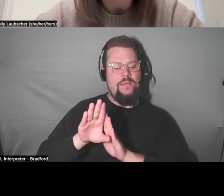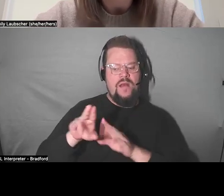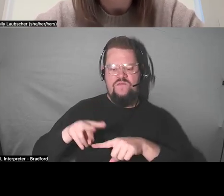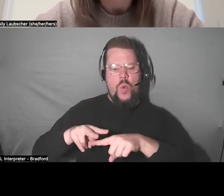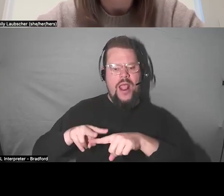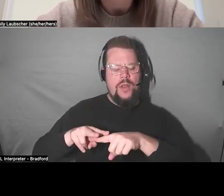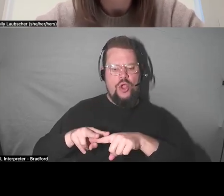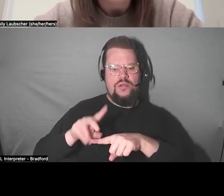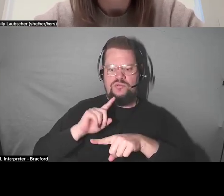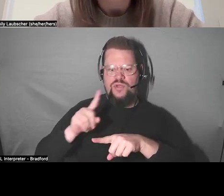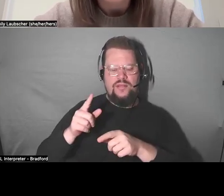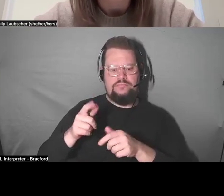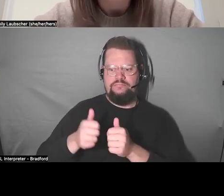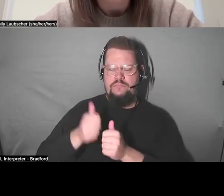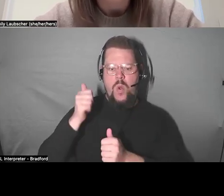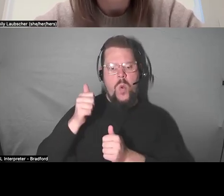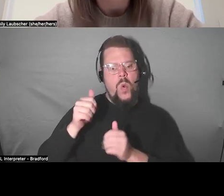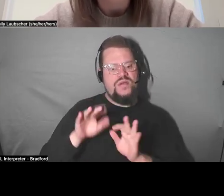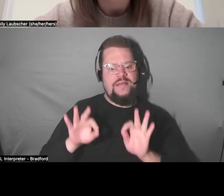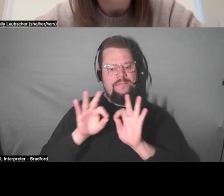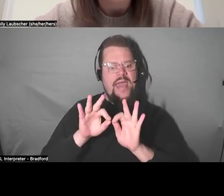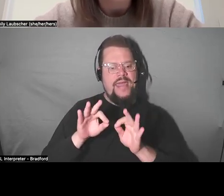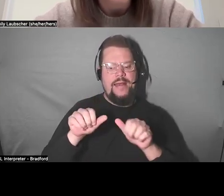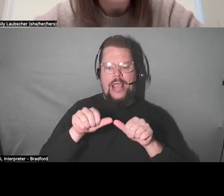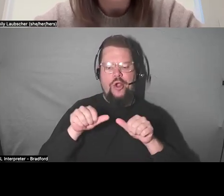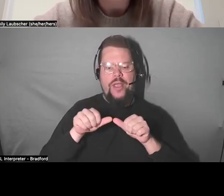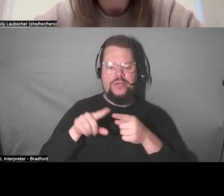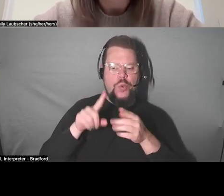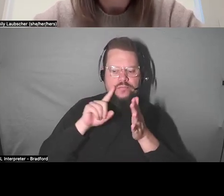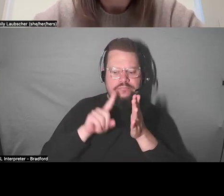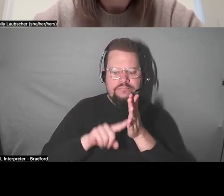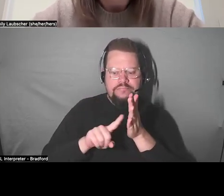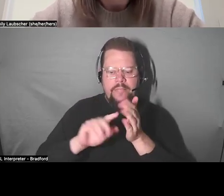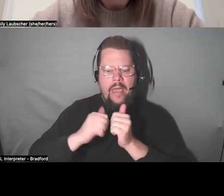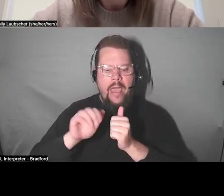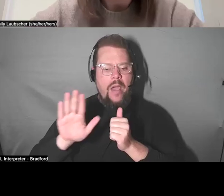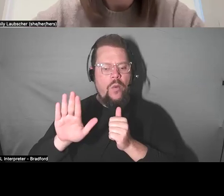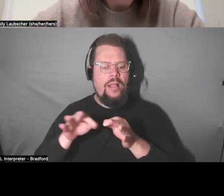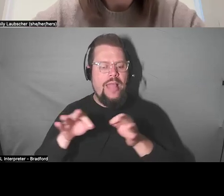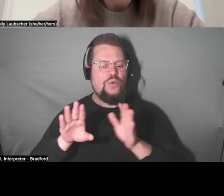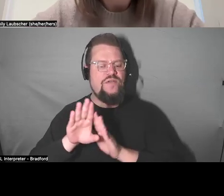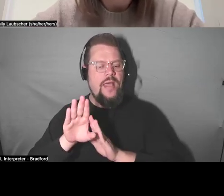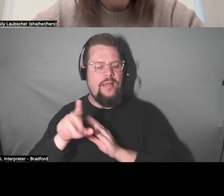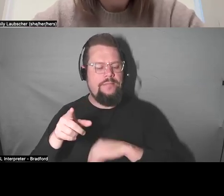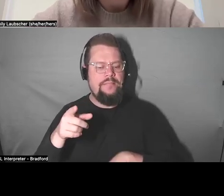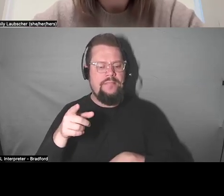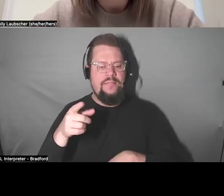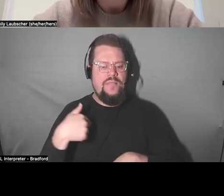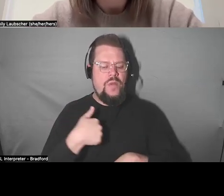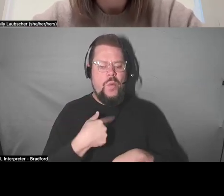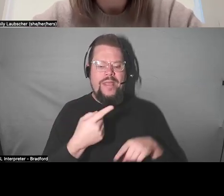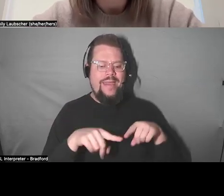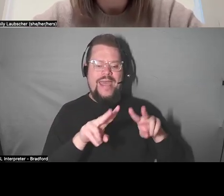is one of the main areas that we look at to see how language development is going. We can't assess more